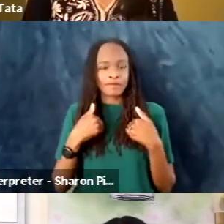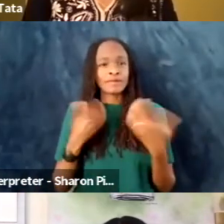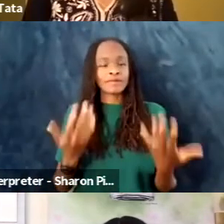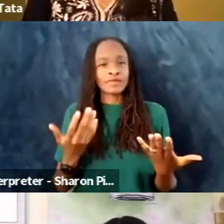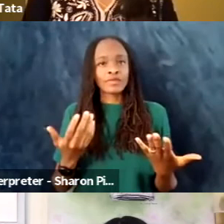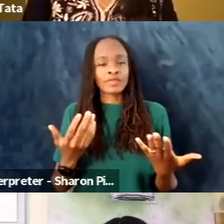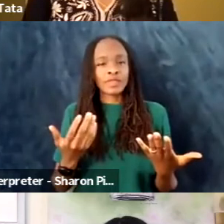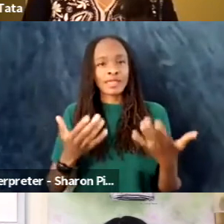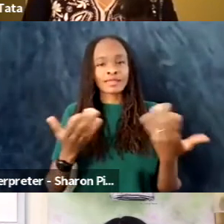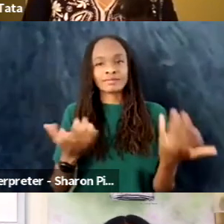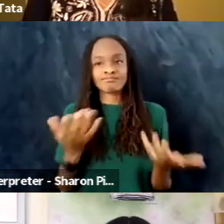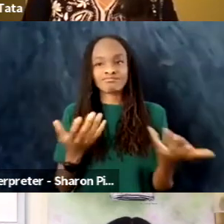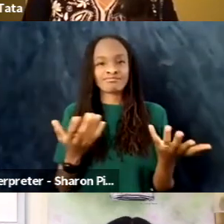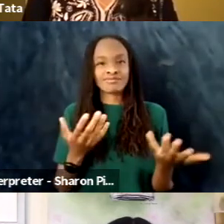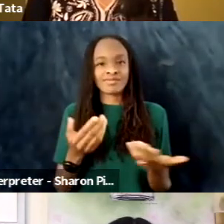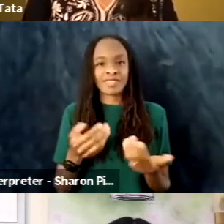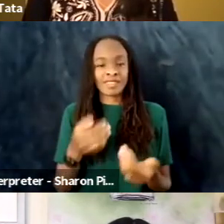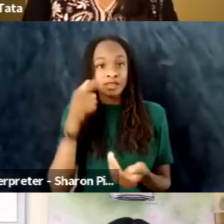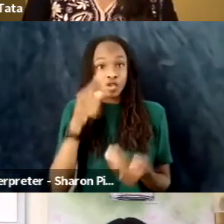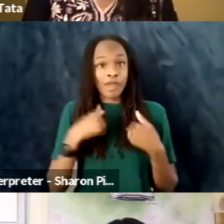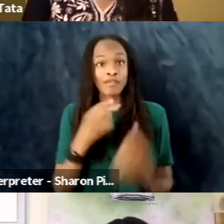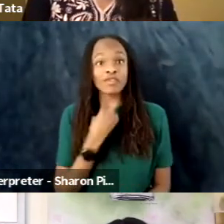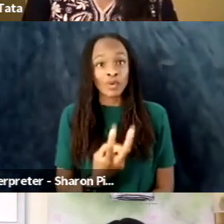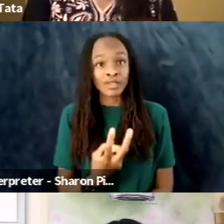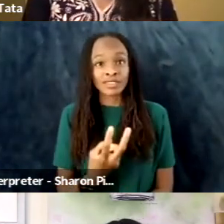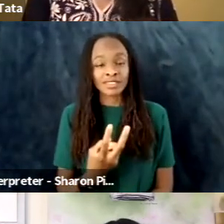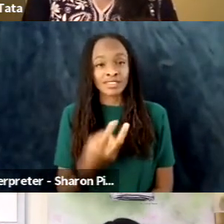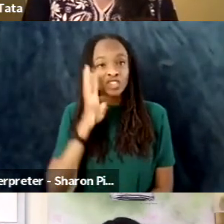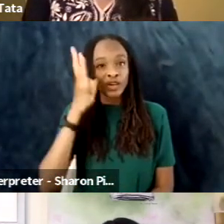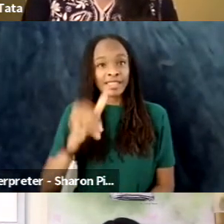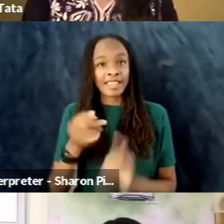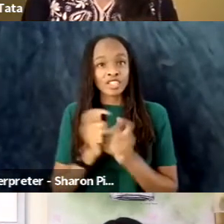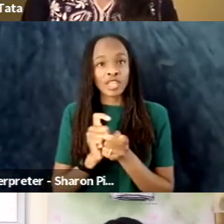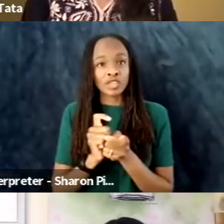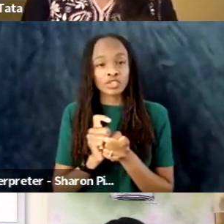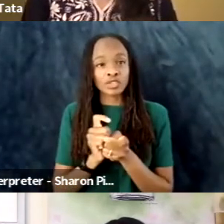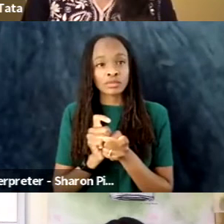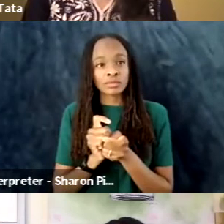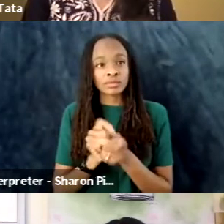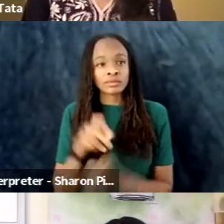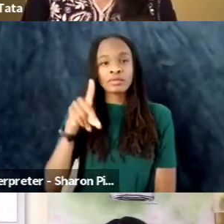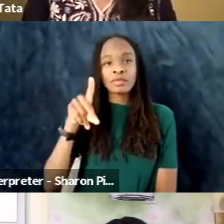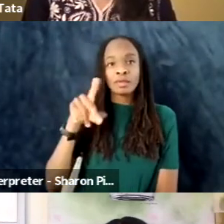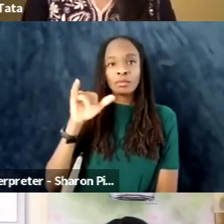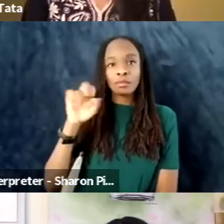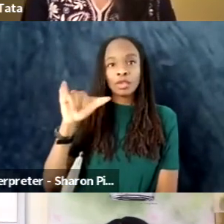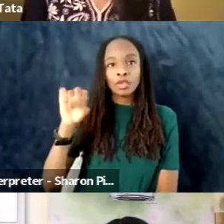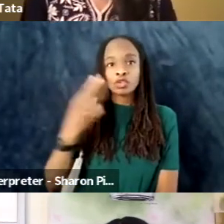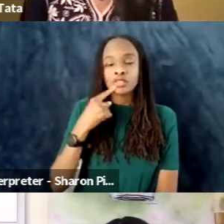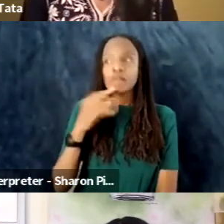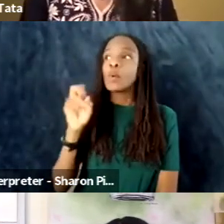the voice that you have in order to create that change? Okay. All